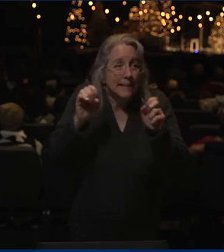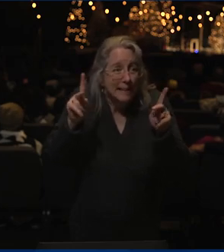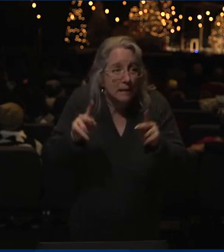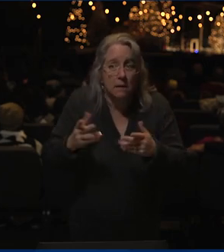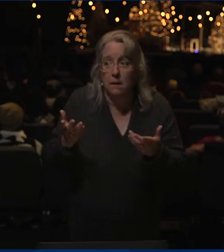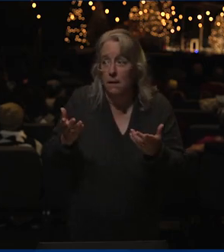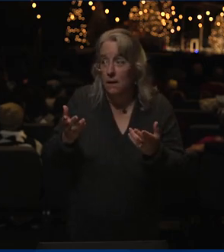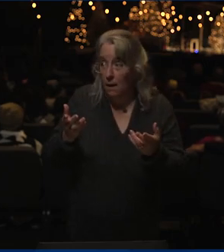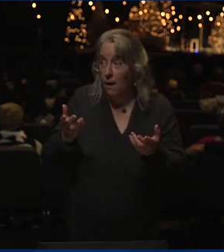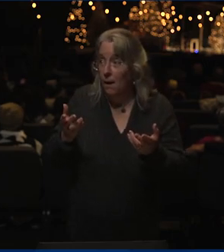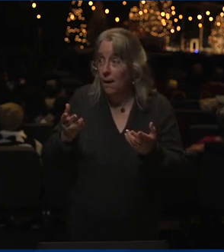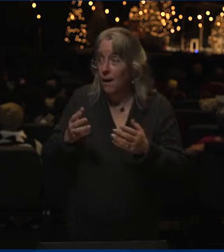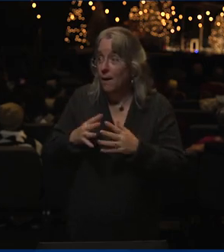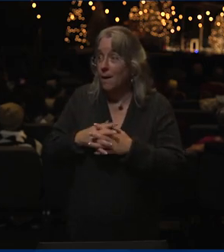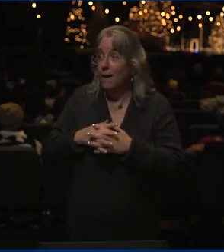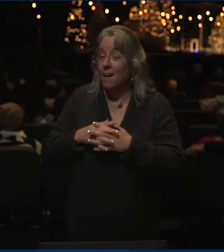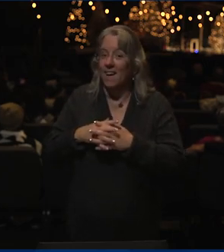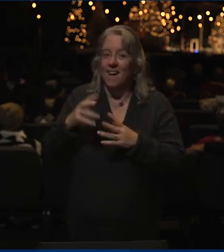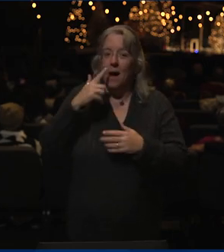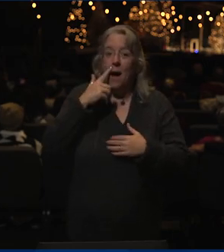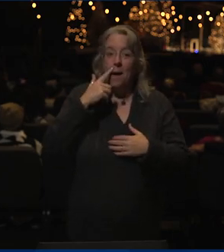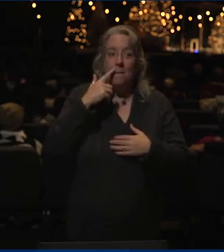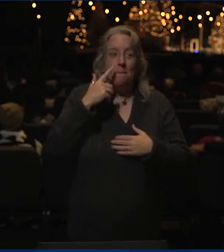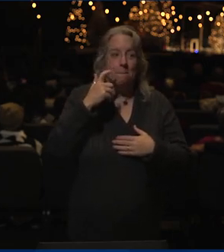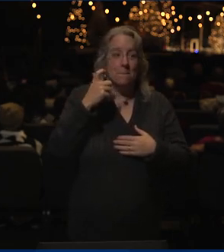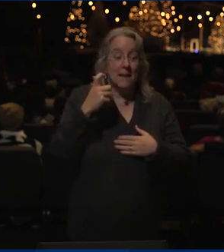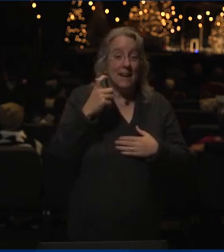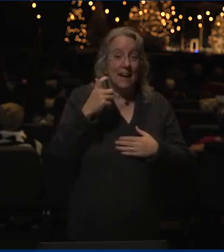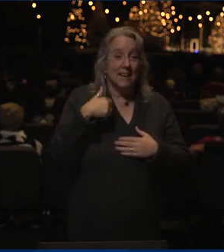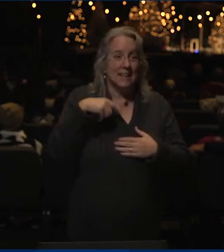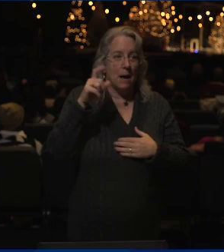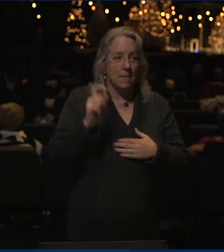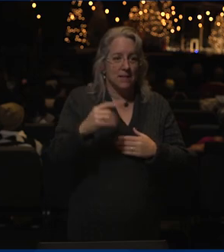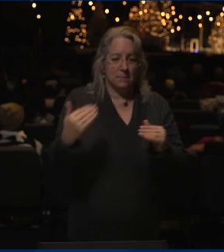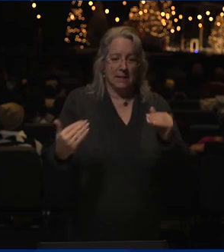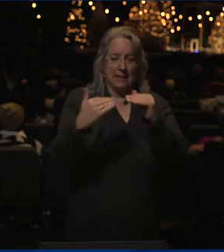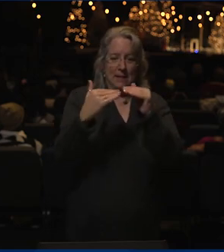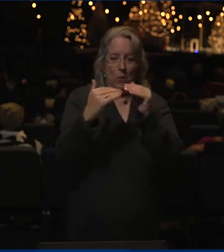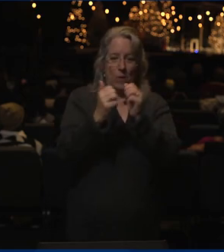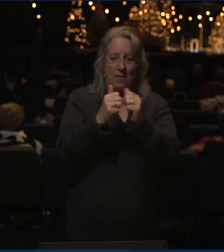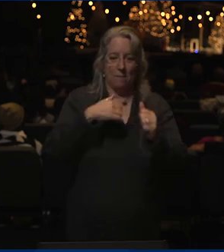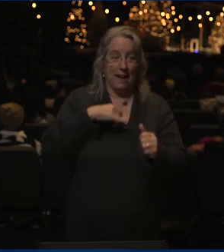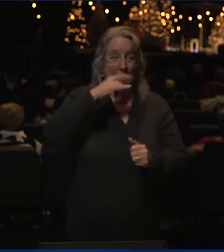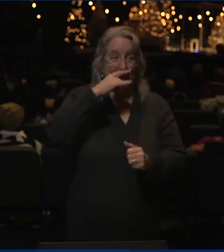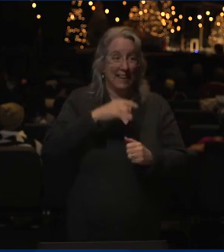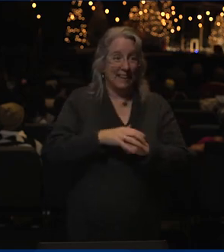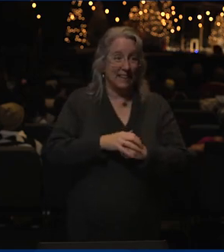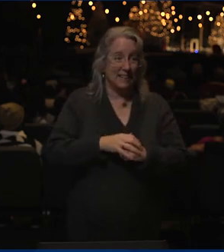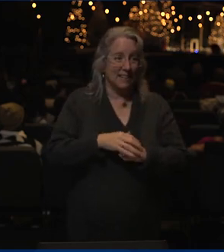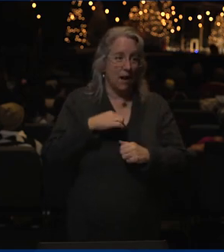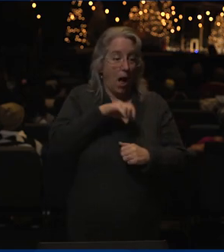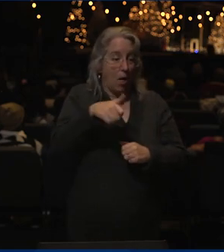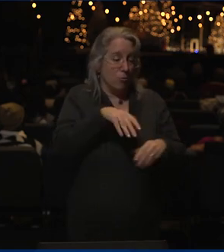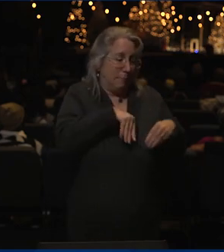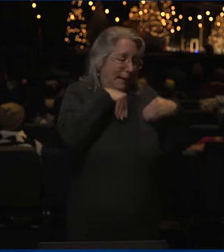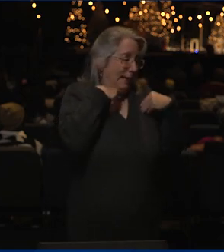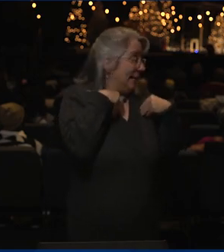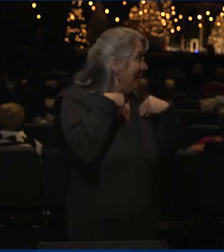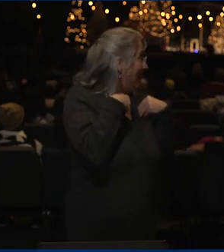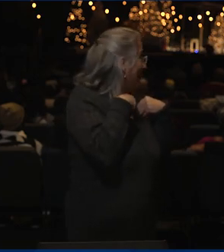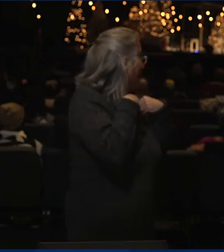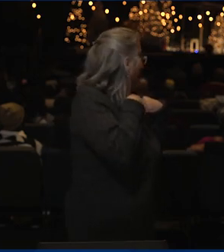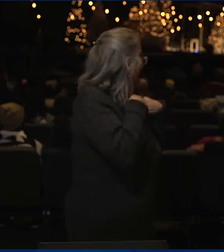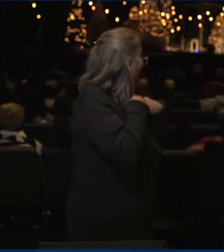All right. Just because I have to be even with my kids, my middle son's blankie.